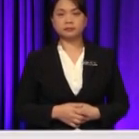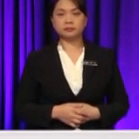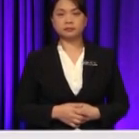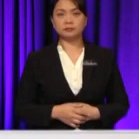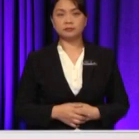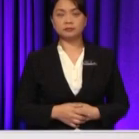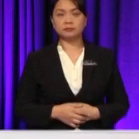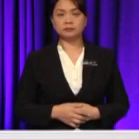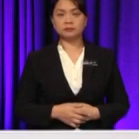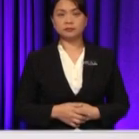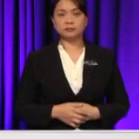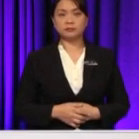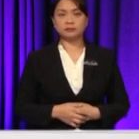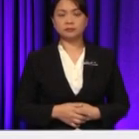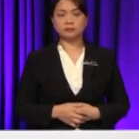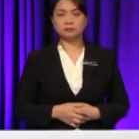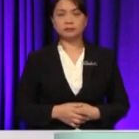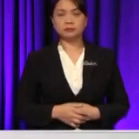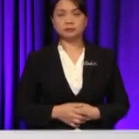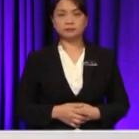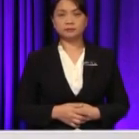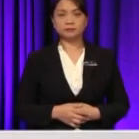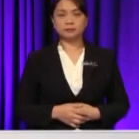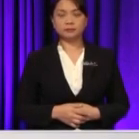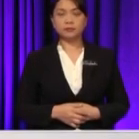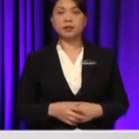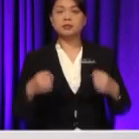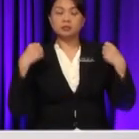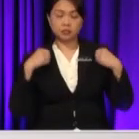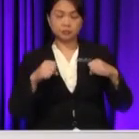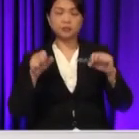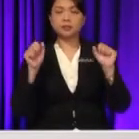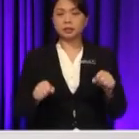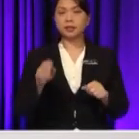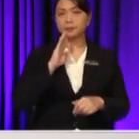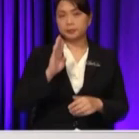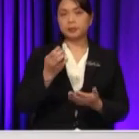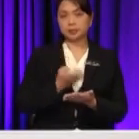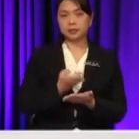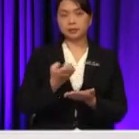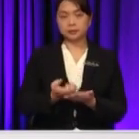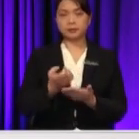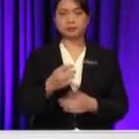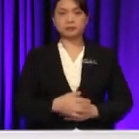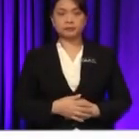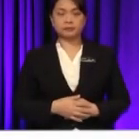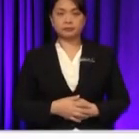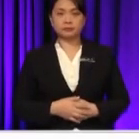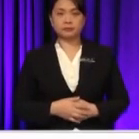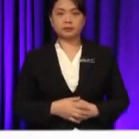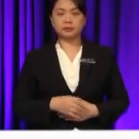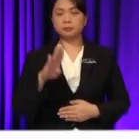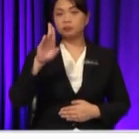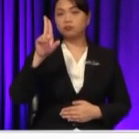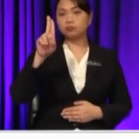day. All right, thank you, Razif. That's a lot of saving. Okay, shopping in bulk can be economical as there are many discounts offered. So shopping in bulk here, I